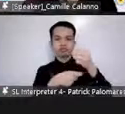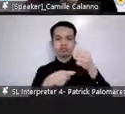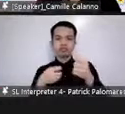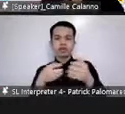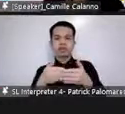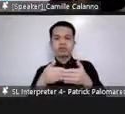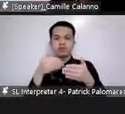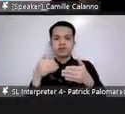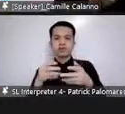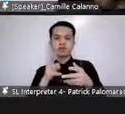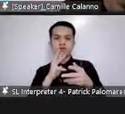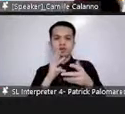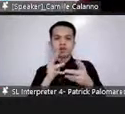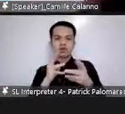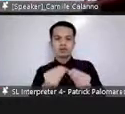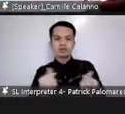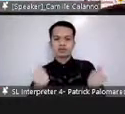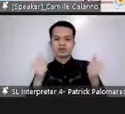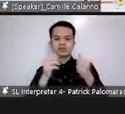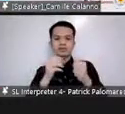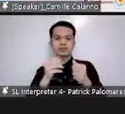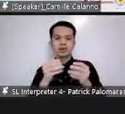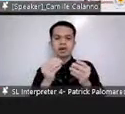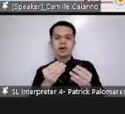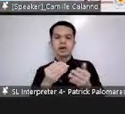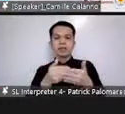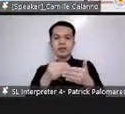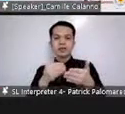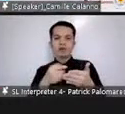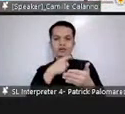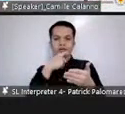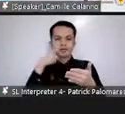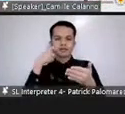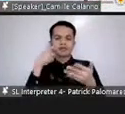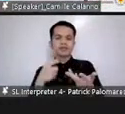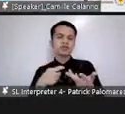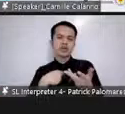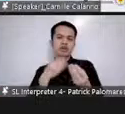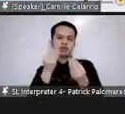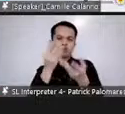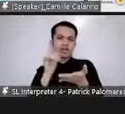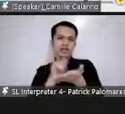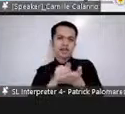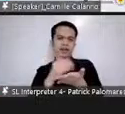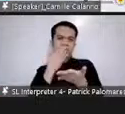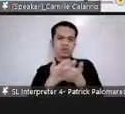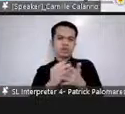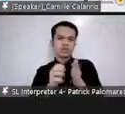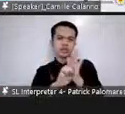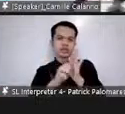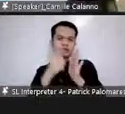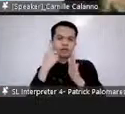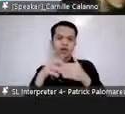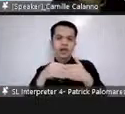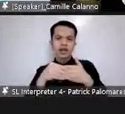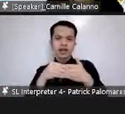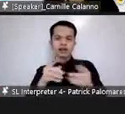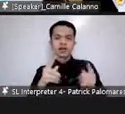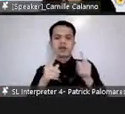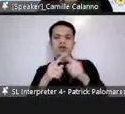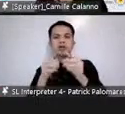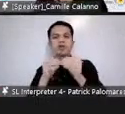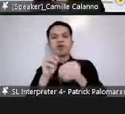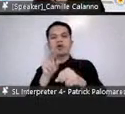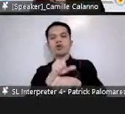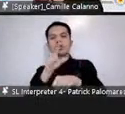the moisture all disappears, all evaporates away. I would say that that's a great example of adapting to local